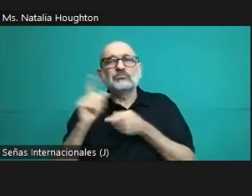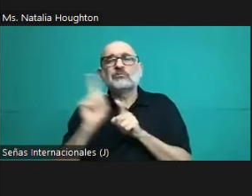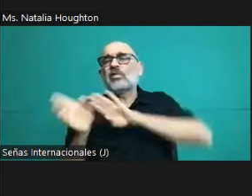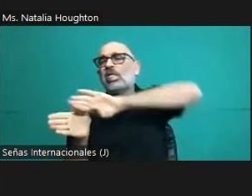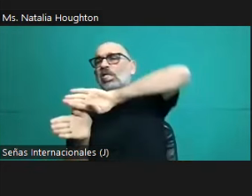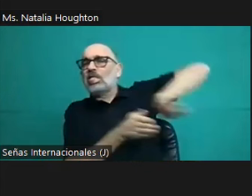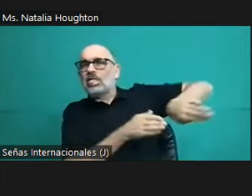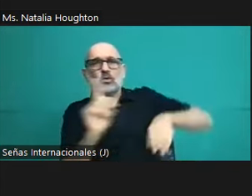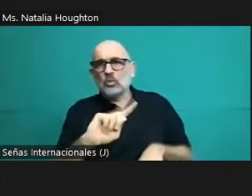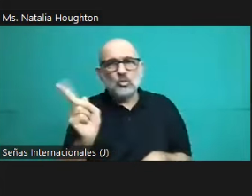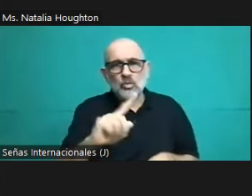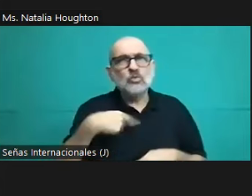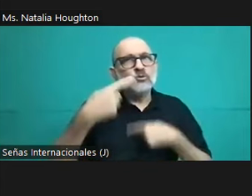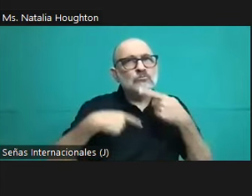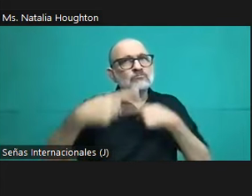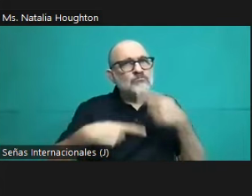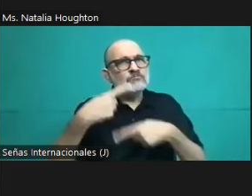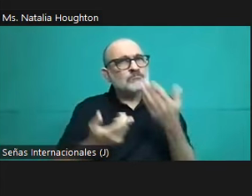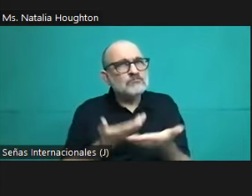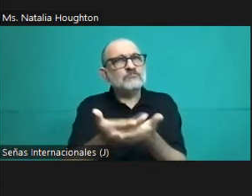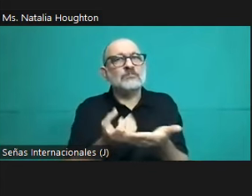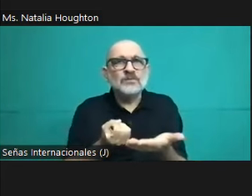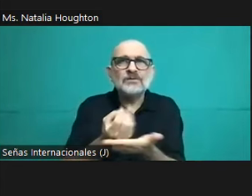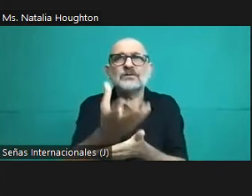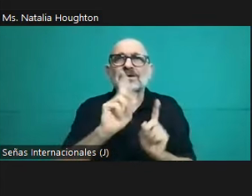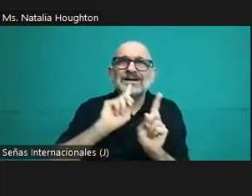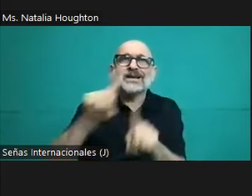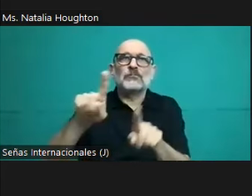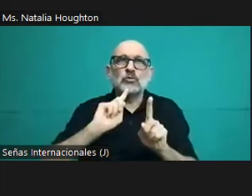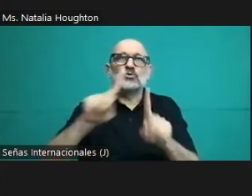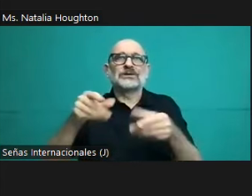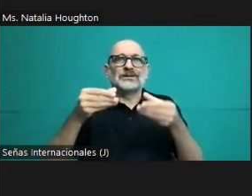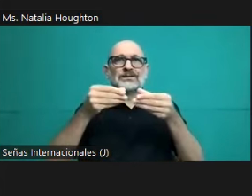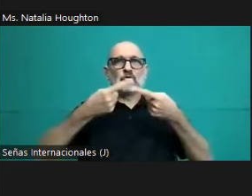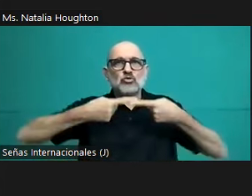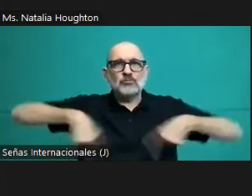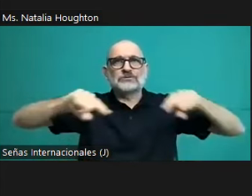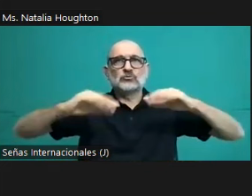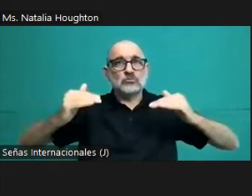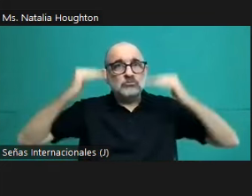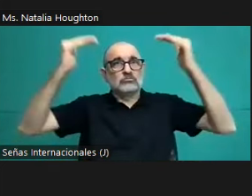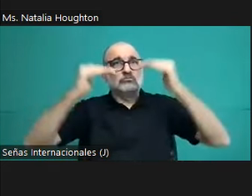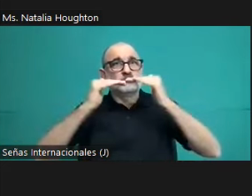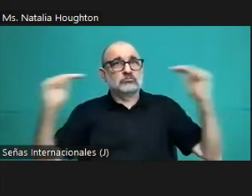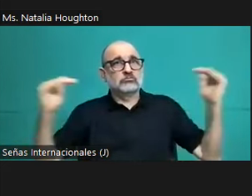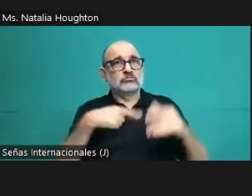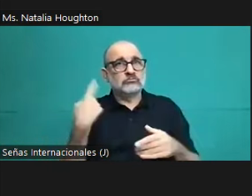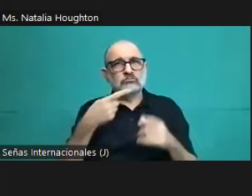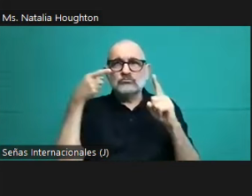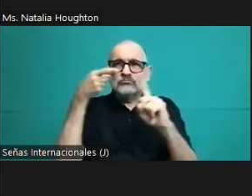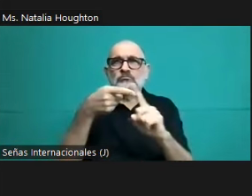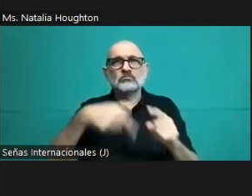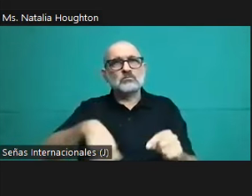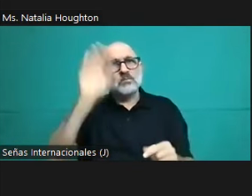and has recommended in our organization, obviously, among others, to strengthen healthcare systems and to guarantee the right to